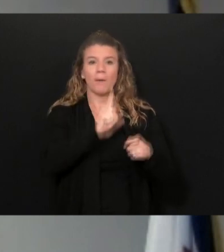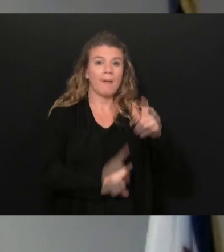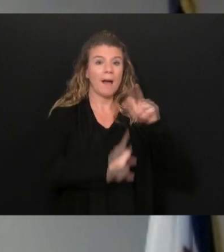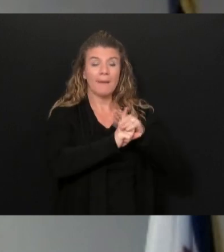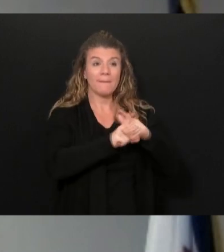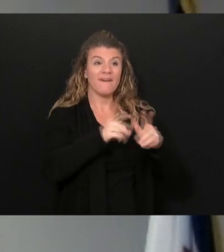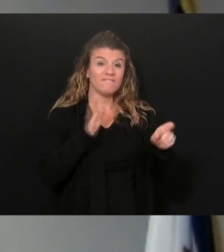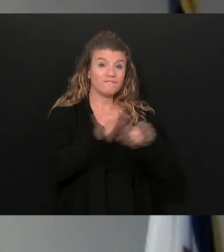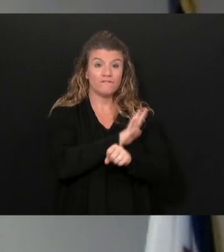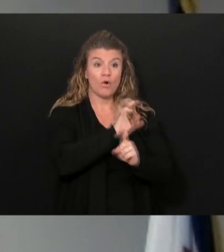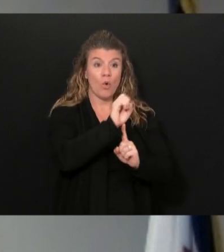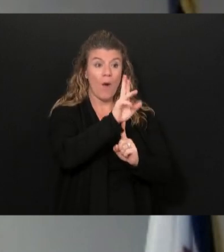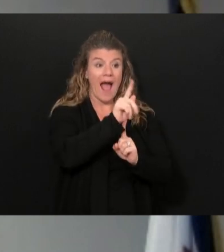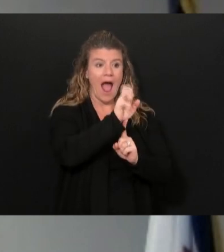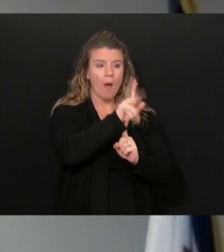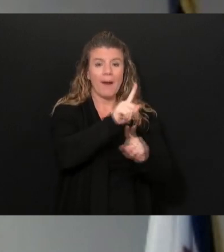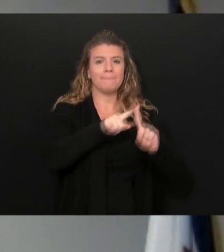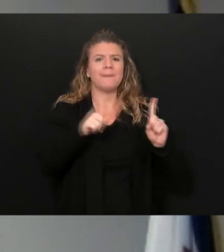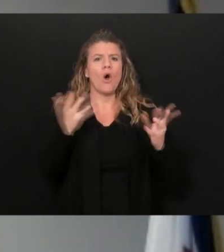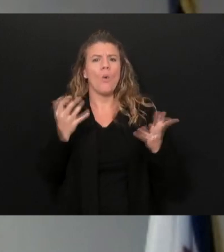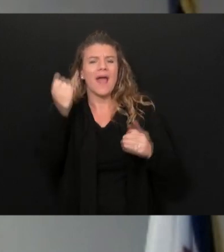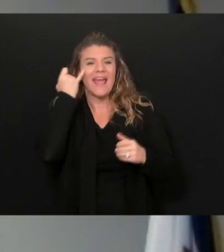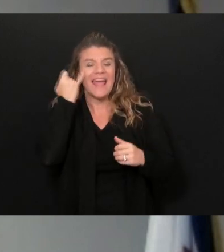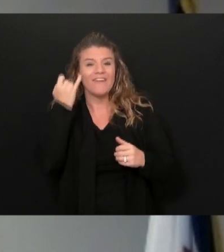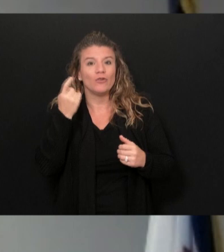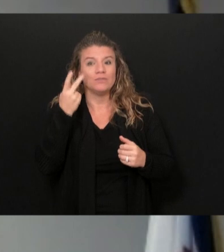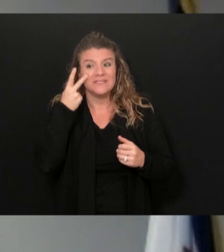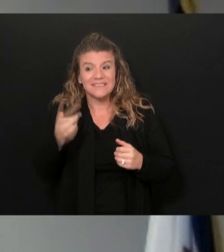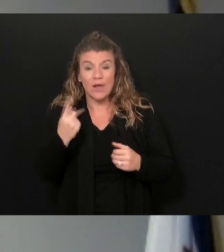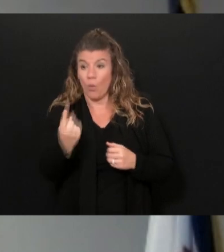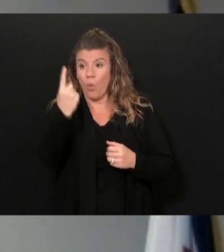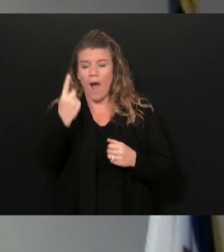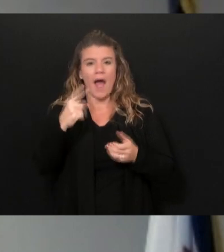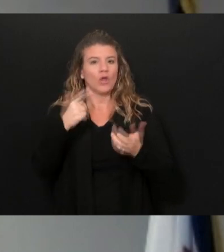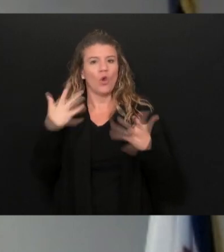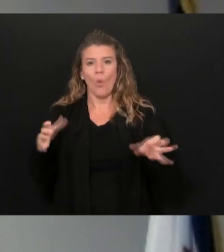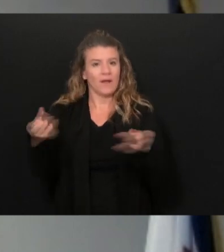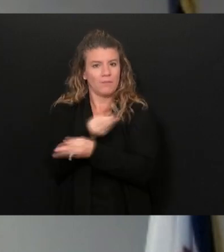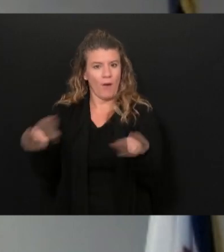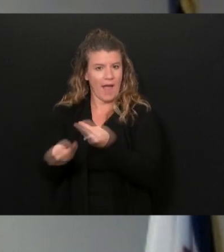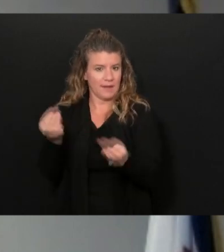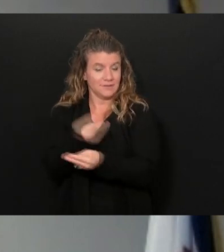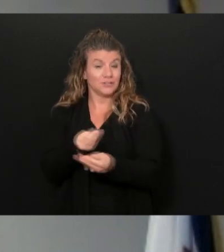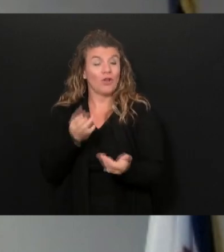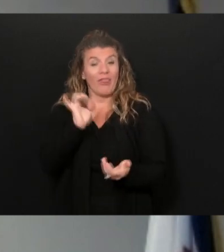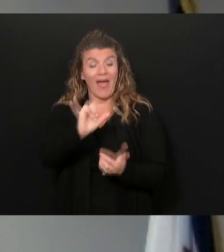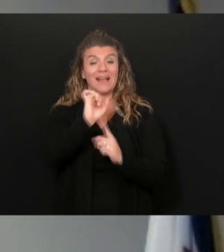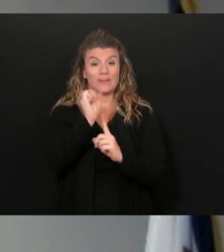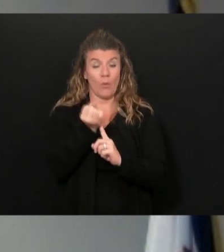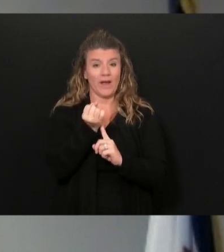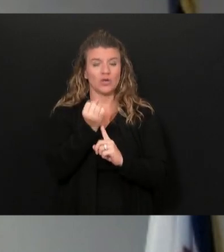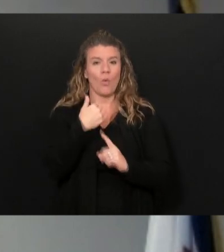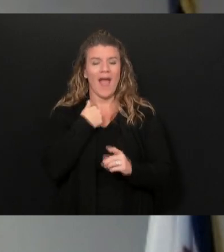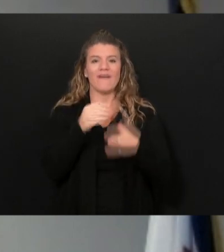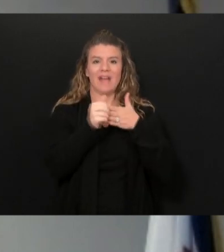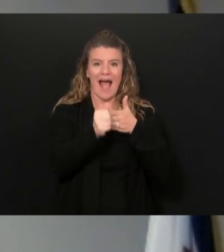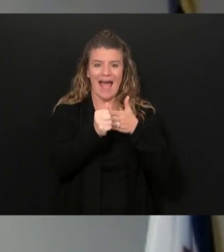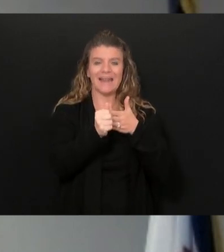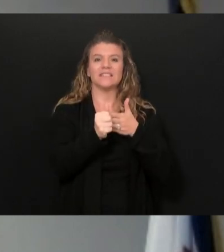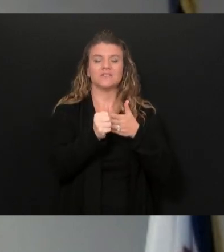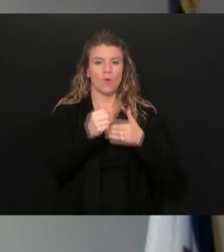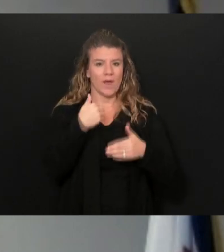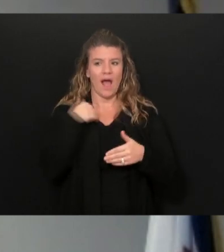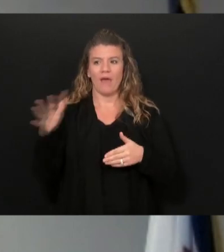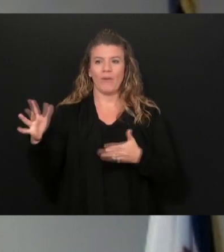but what would you do if we saw further spread? And so in that situation, there's guidance that we got their input